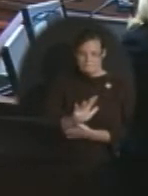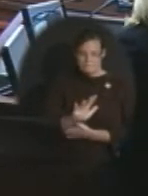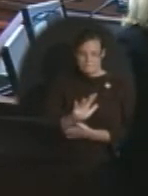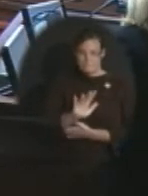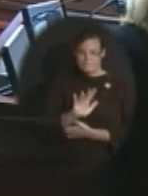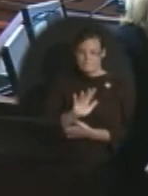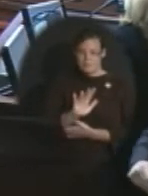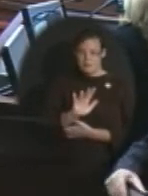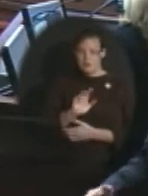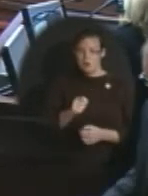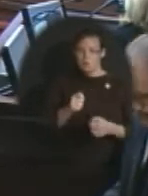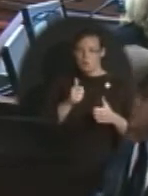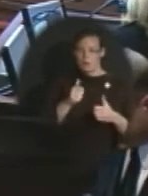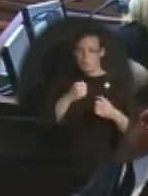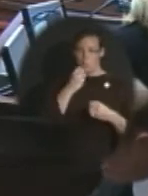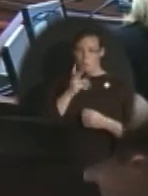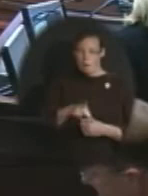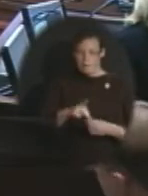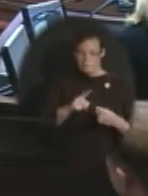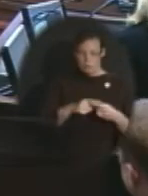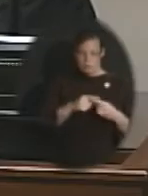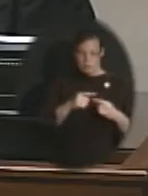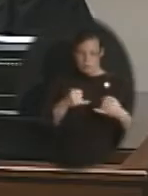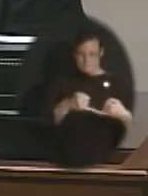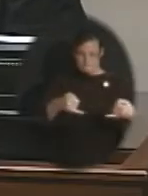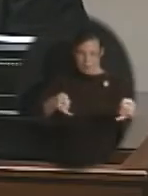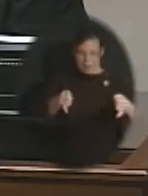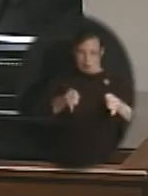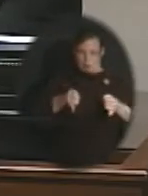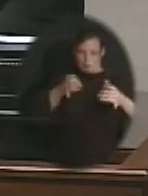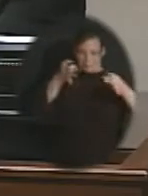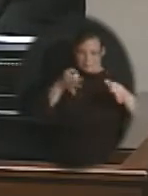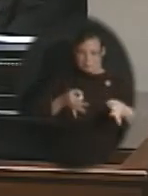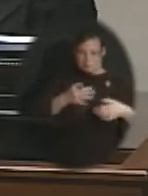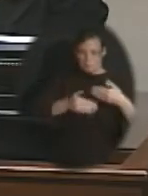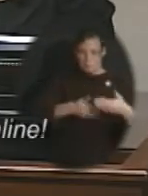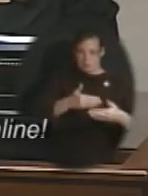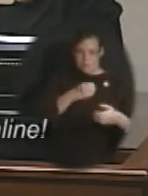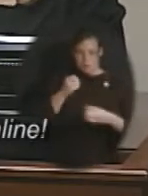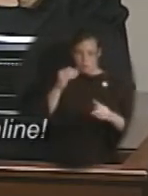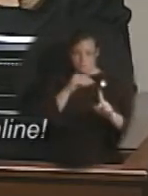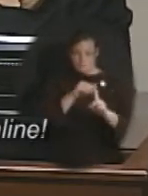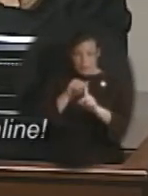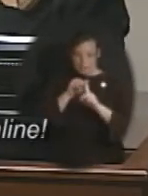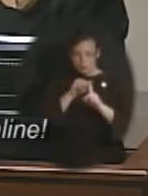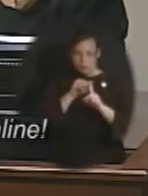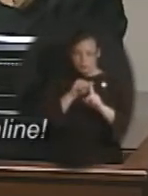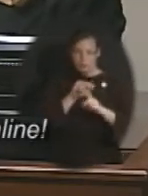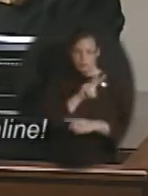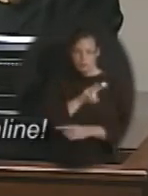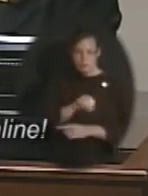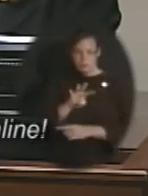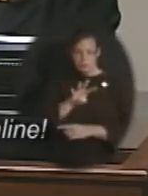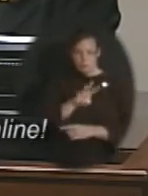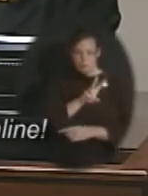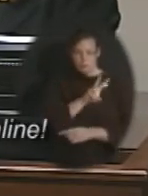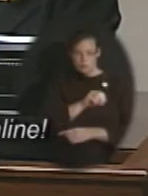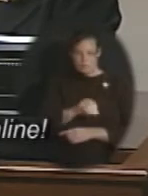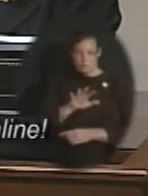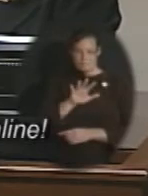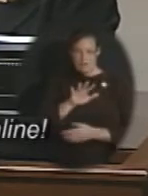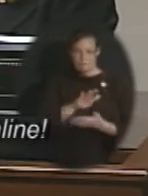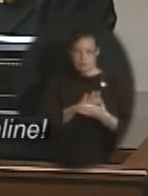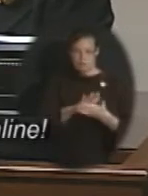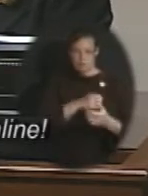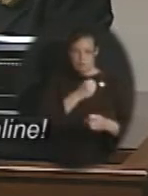Just a quick warm-up to the boundary decision process and a reminder. In the 2004-2005